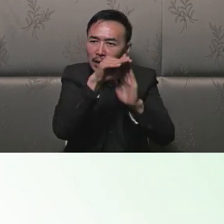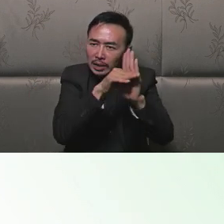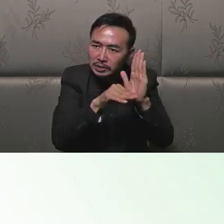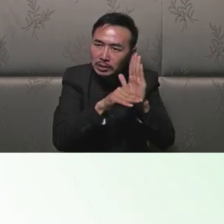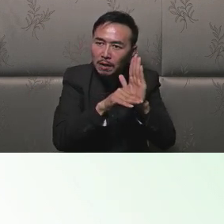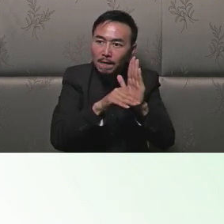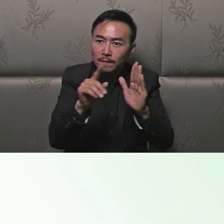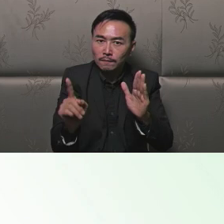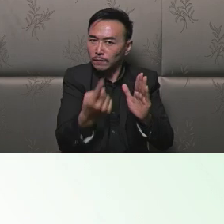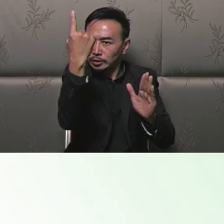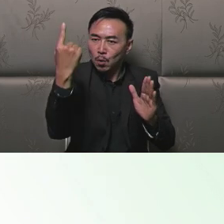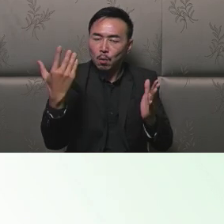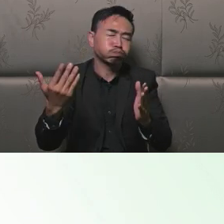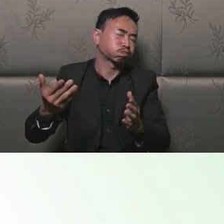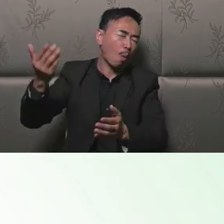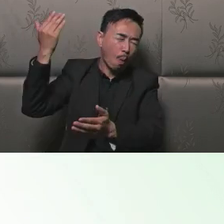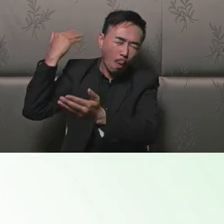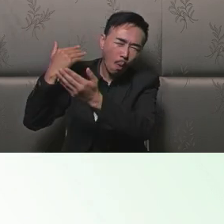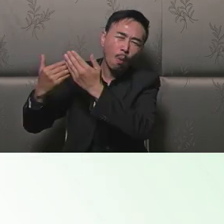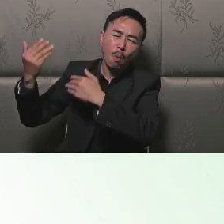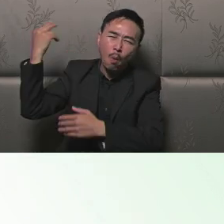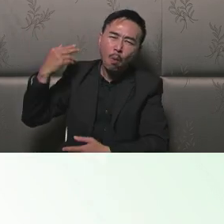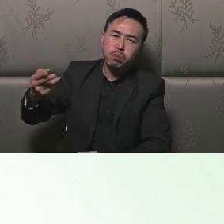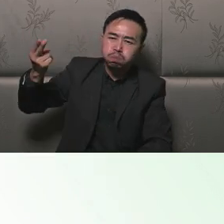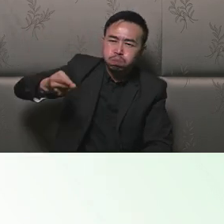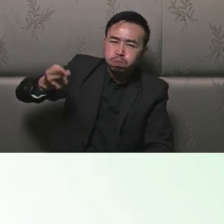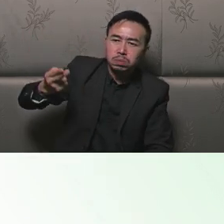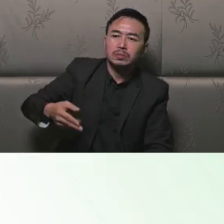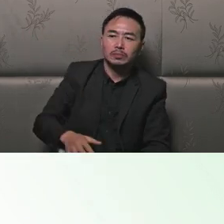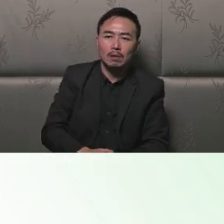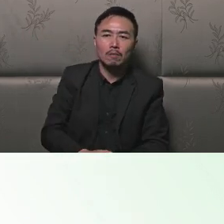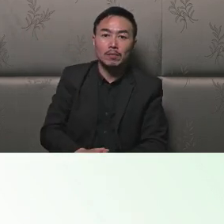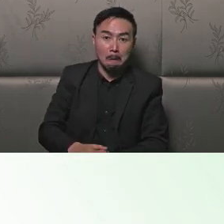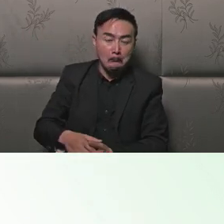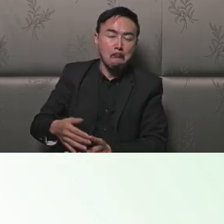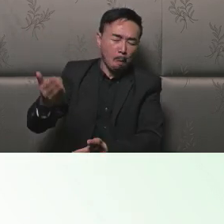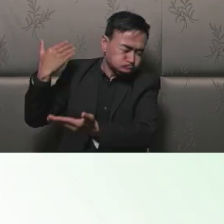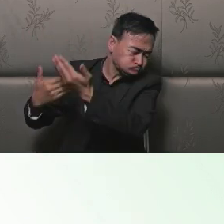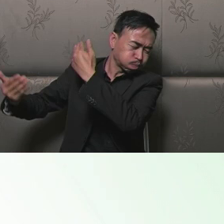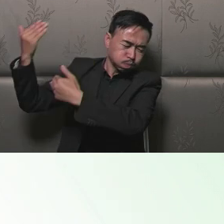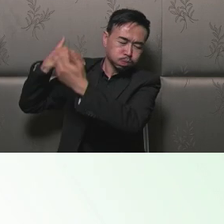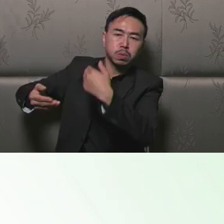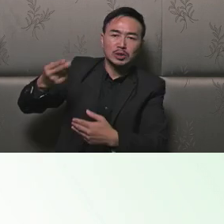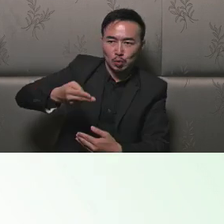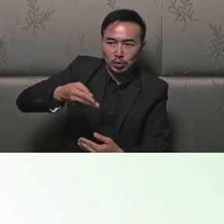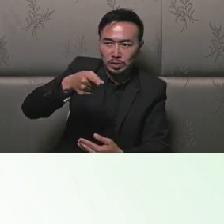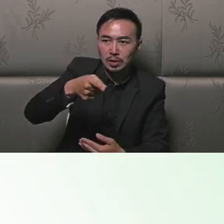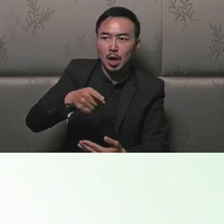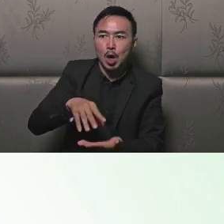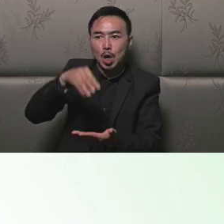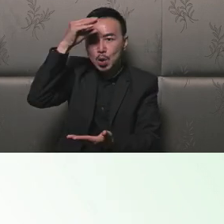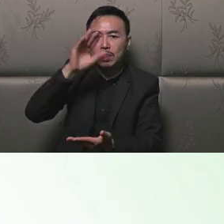learners because each and every learner is unique. But in the context of